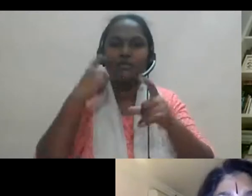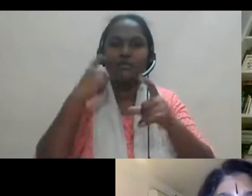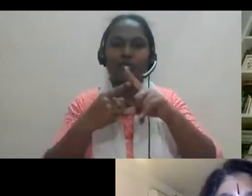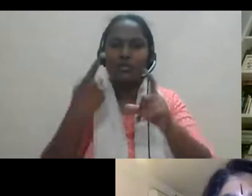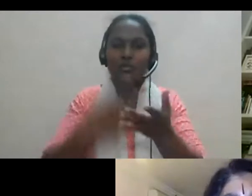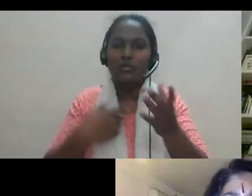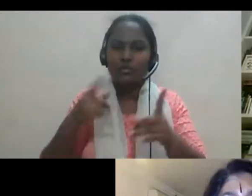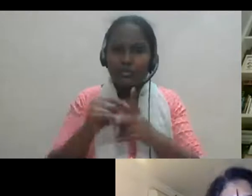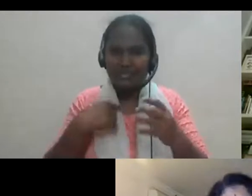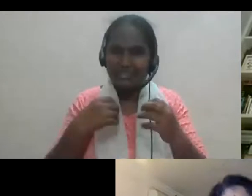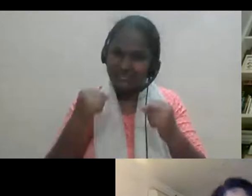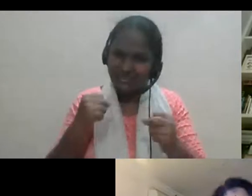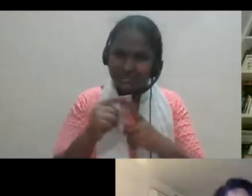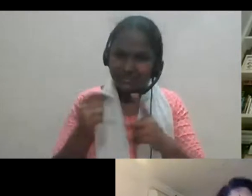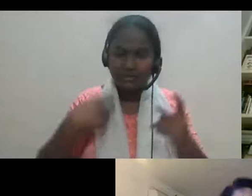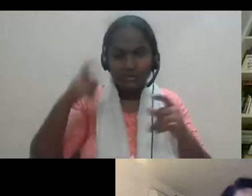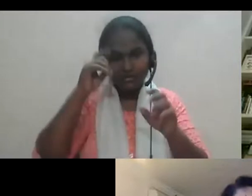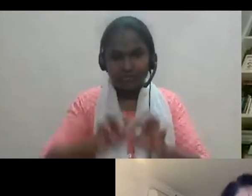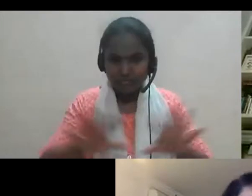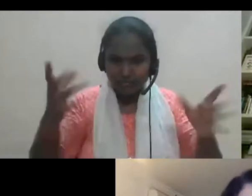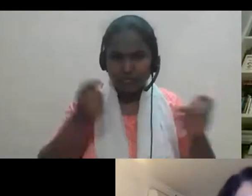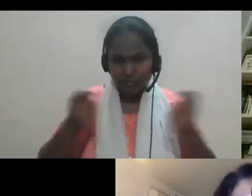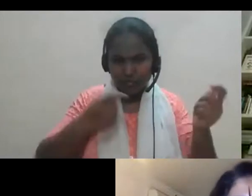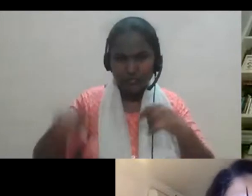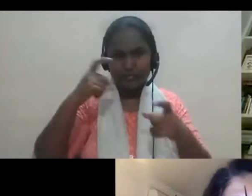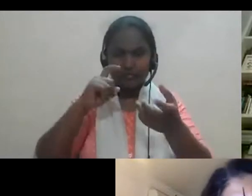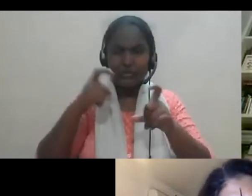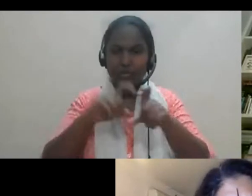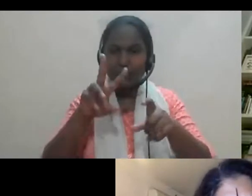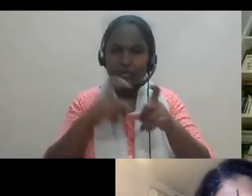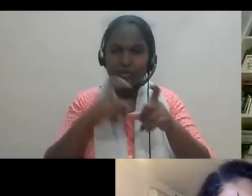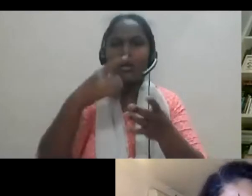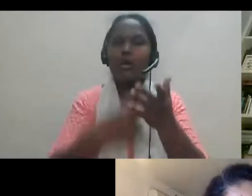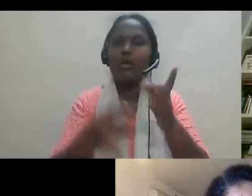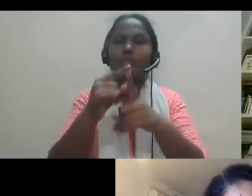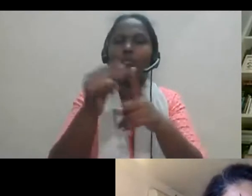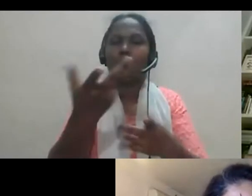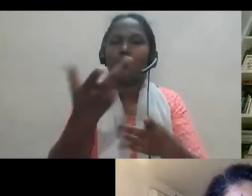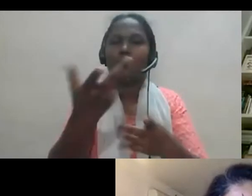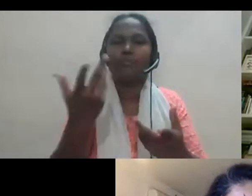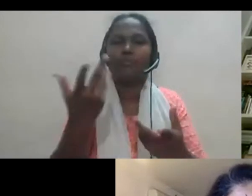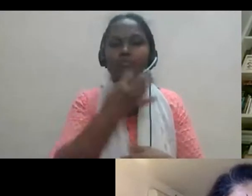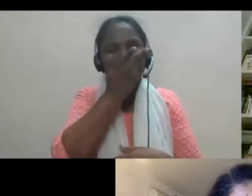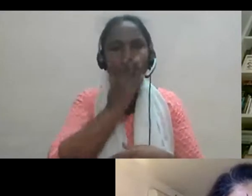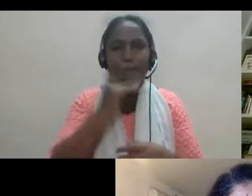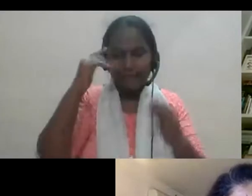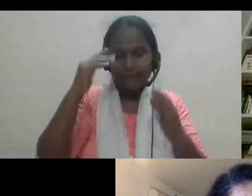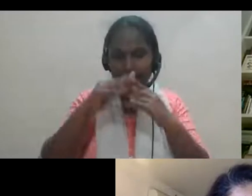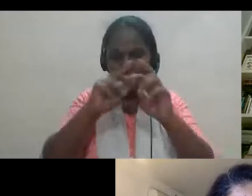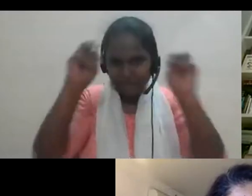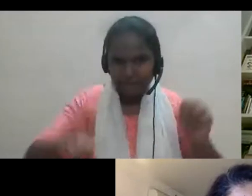are struggling with that as well, to create a kind of monitoring and evaluation system. How do you do that there in your museum,